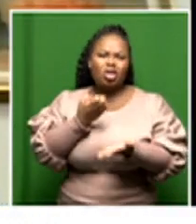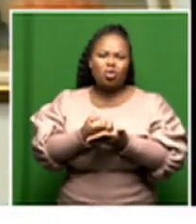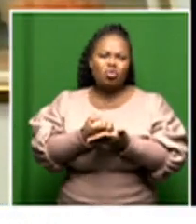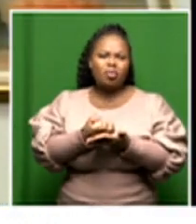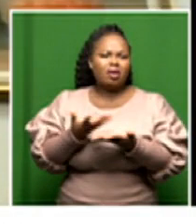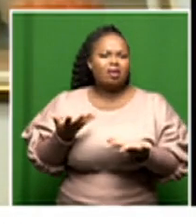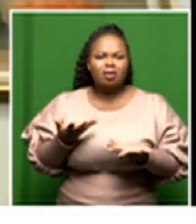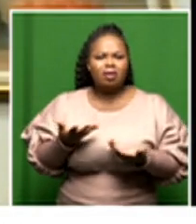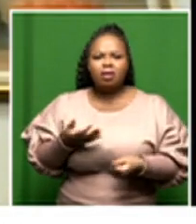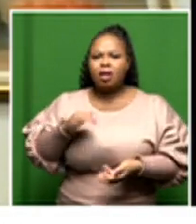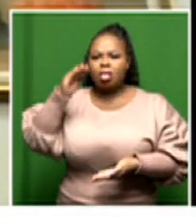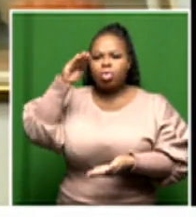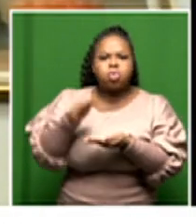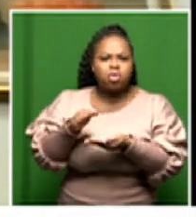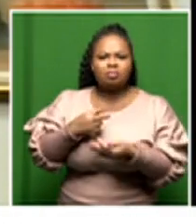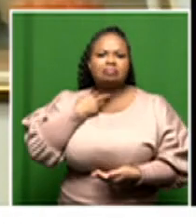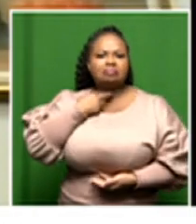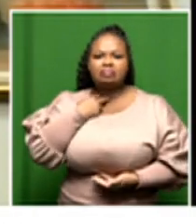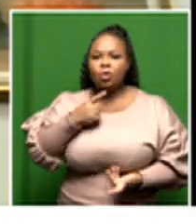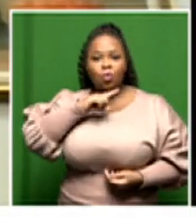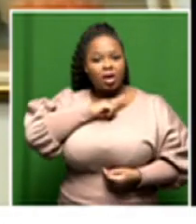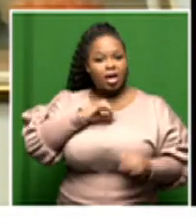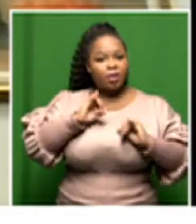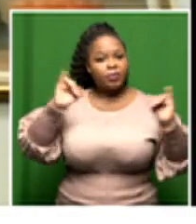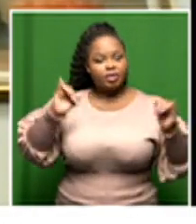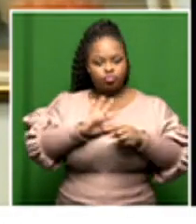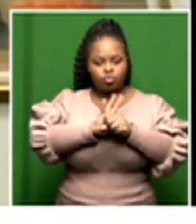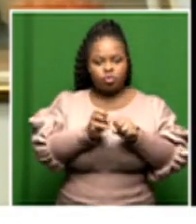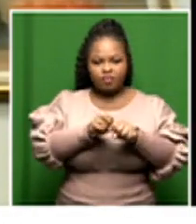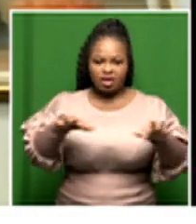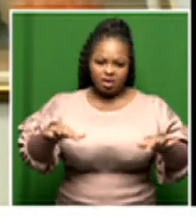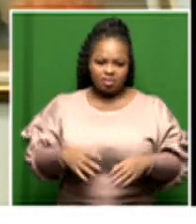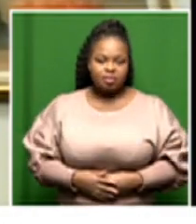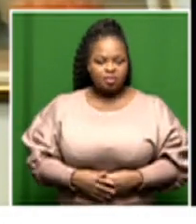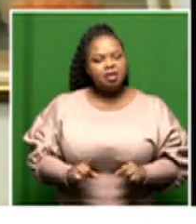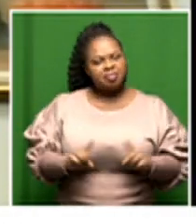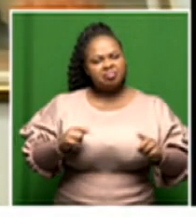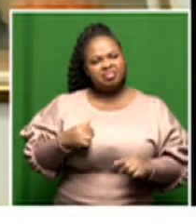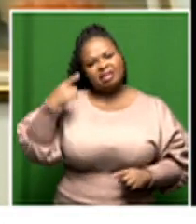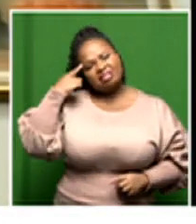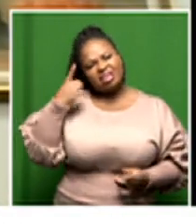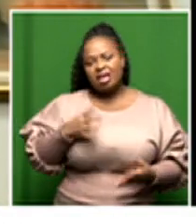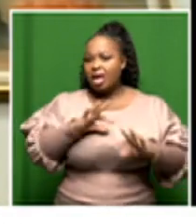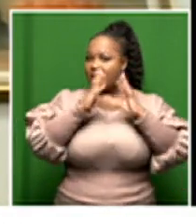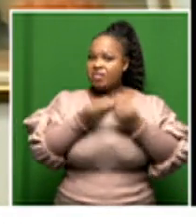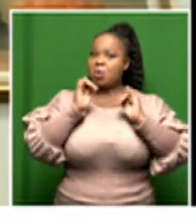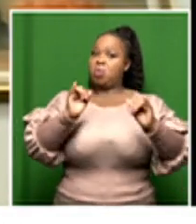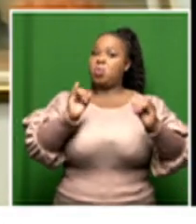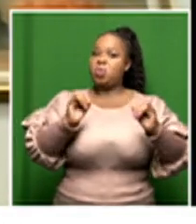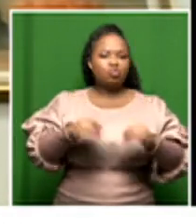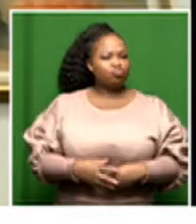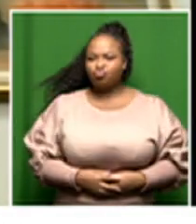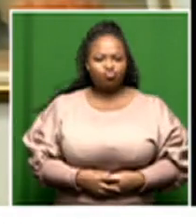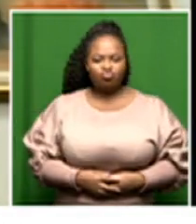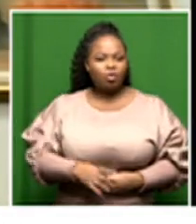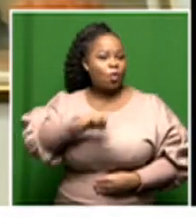been worsened by the COVID-19 pandemic. However, I think it's not all doom and gloom because South